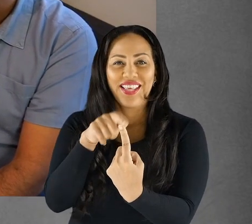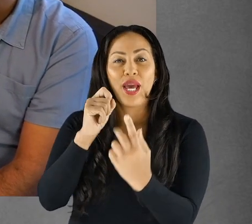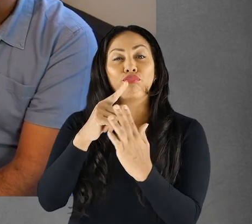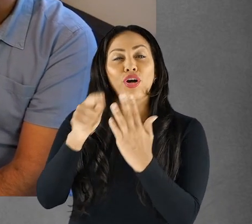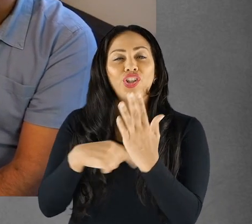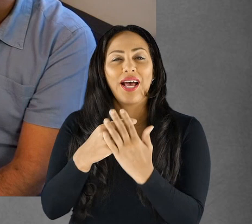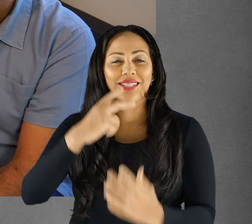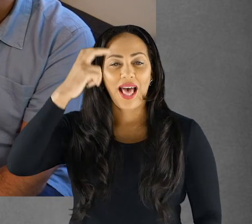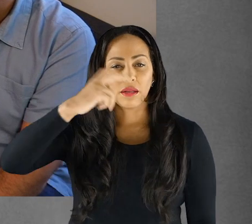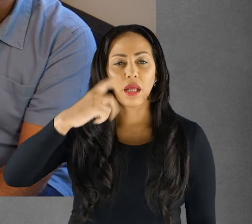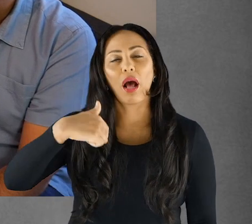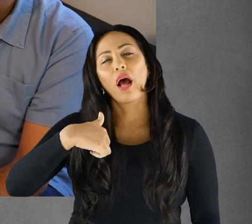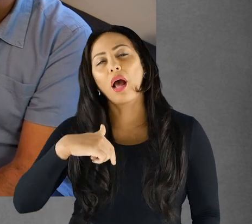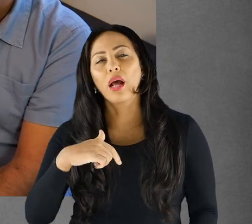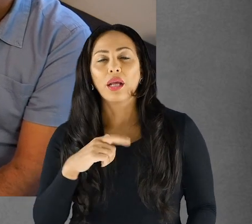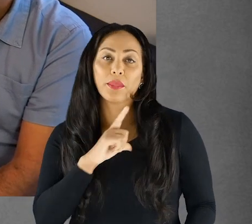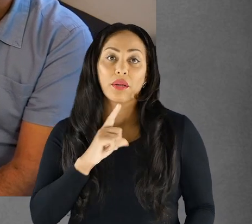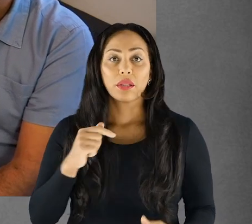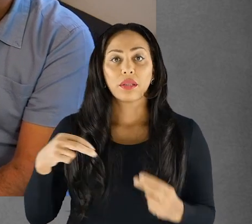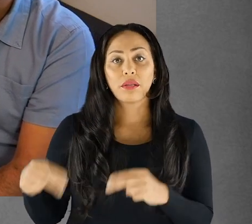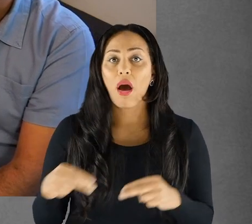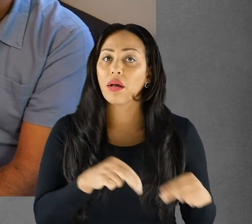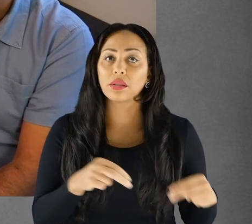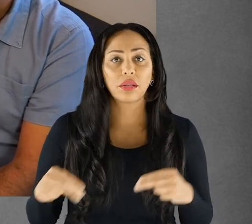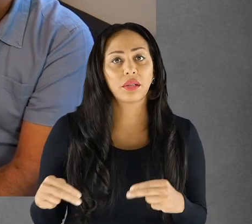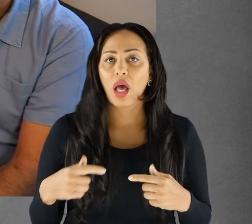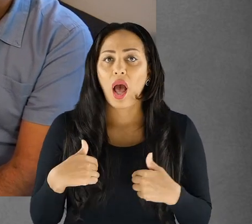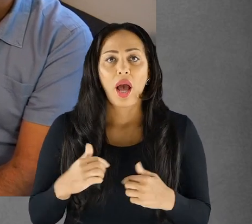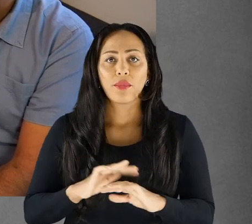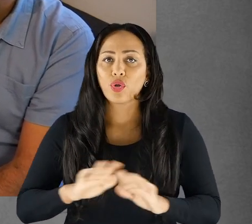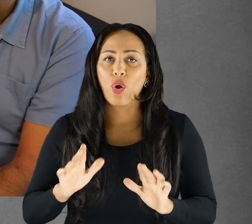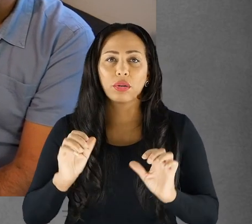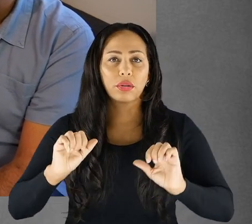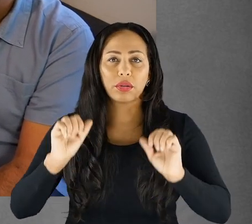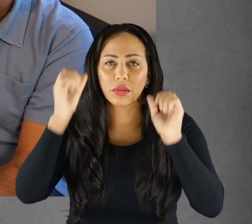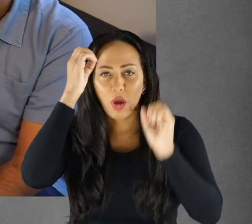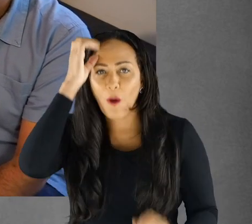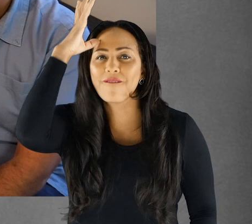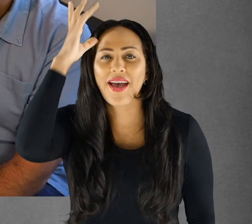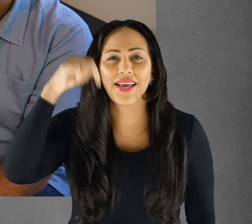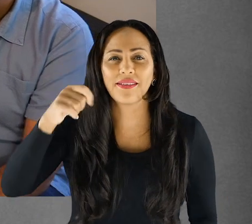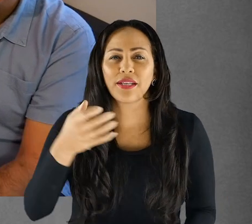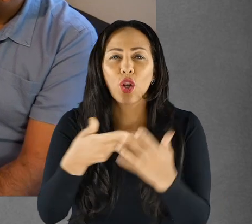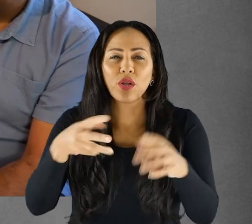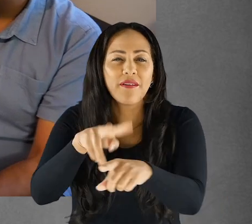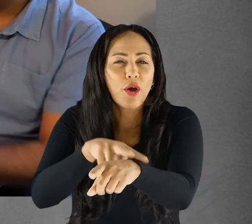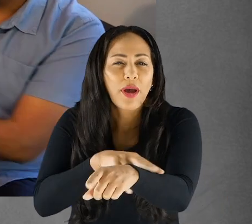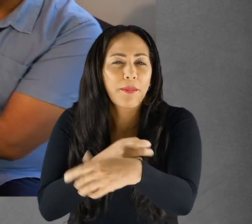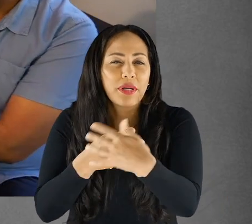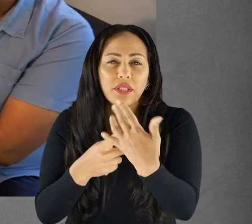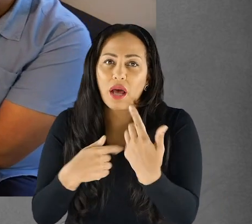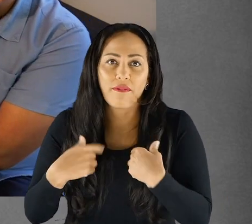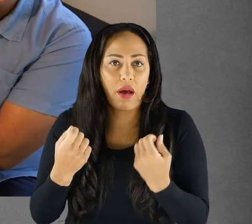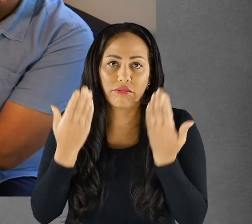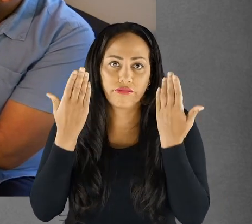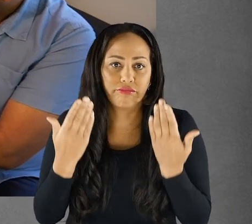project, because dance being my discipline the discipline I'm not really au fait with as well. So a lot of vocabulary stuff. Although